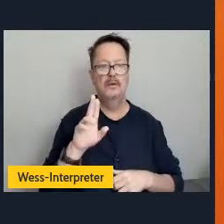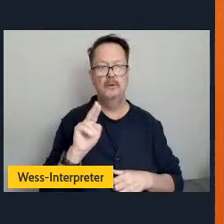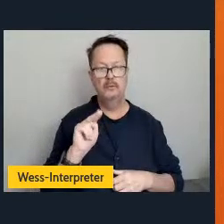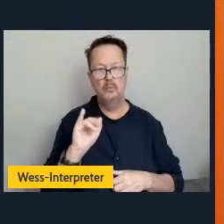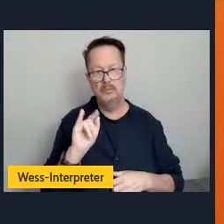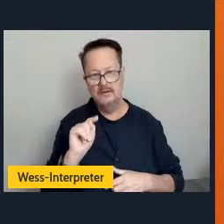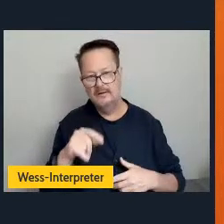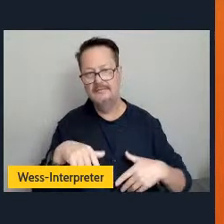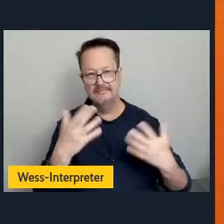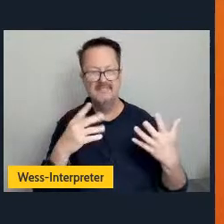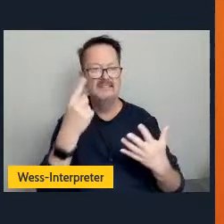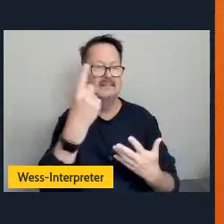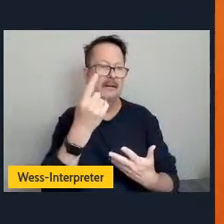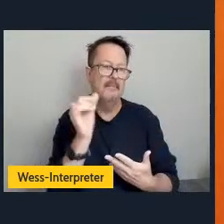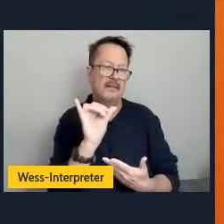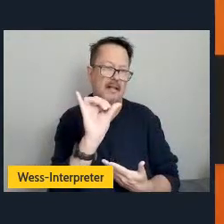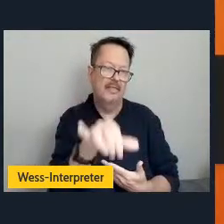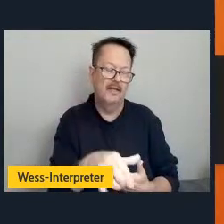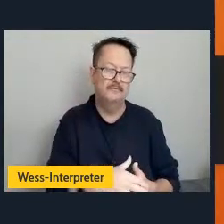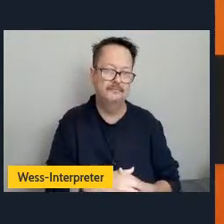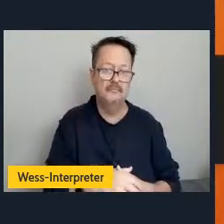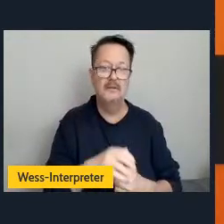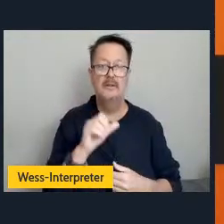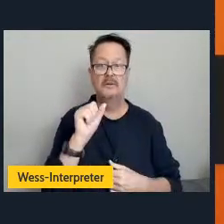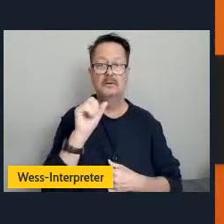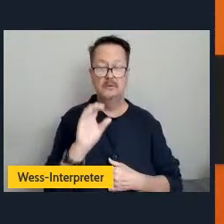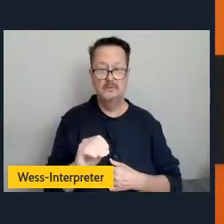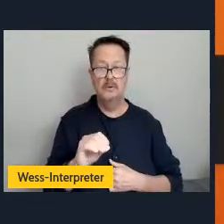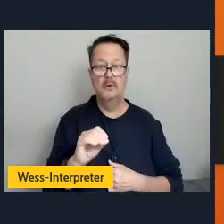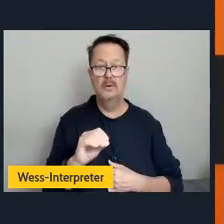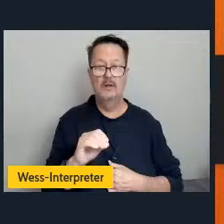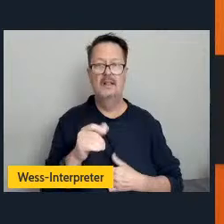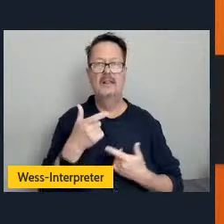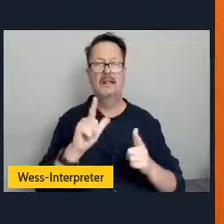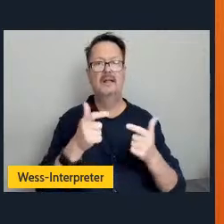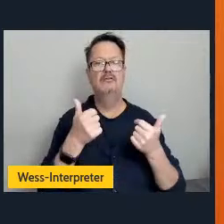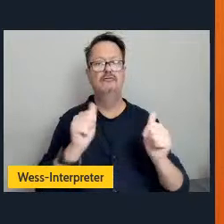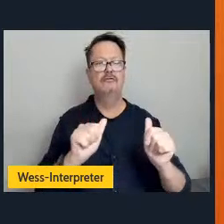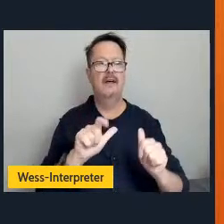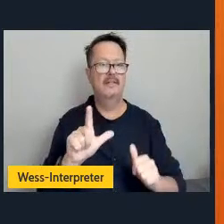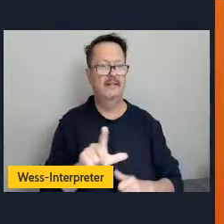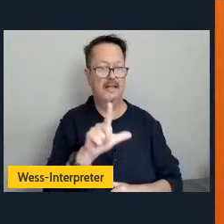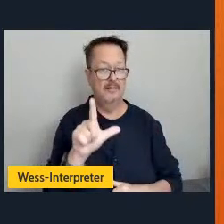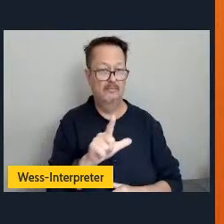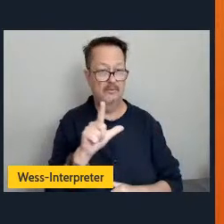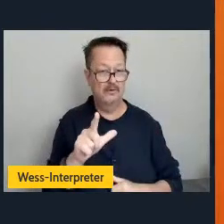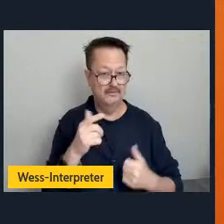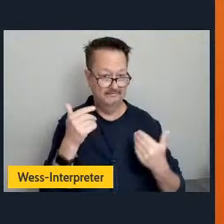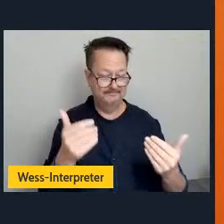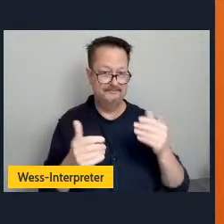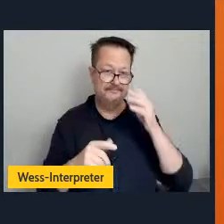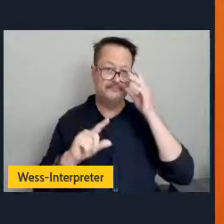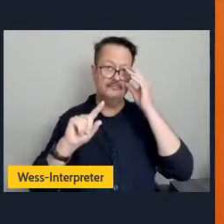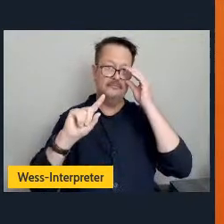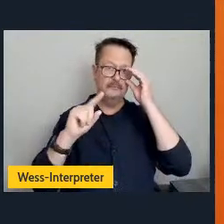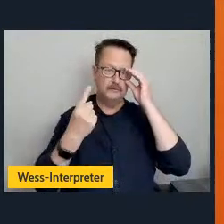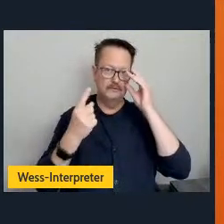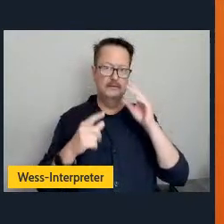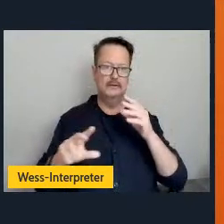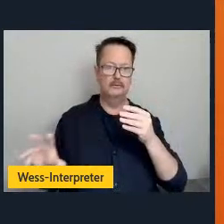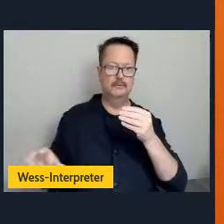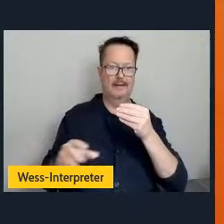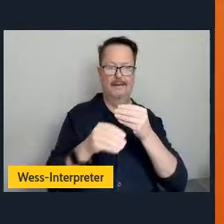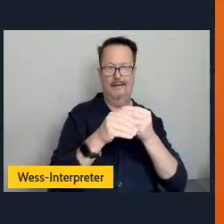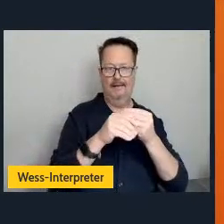yeah, something like that. So let's try the library, shall we? So first step is to add the library to your